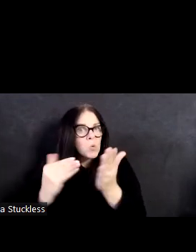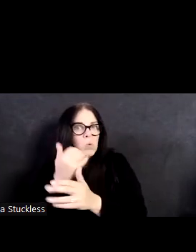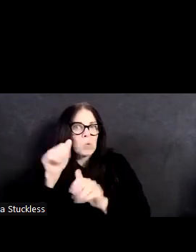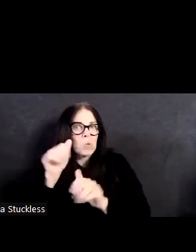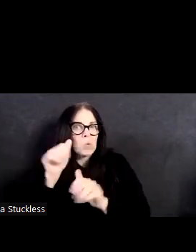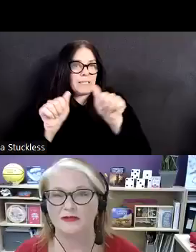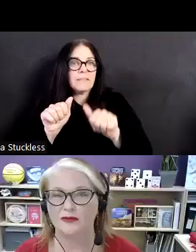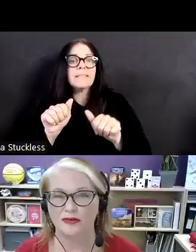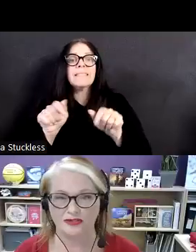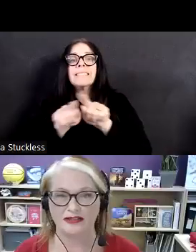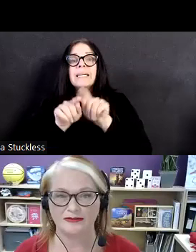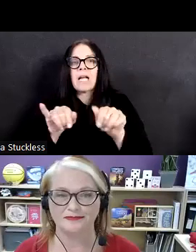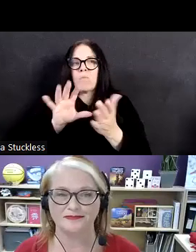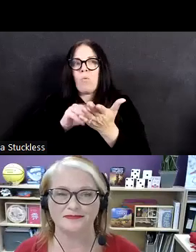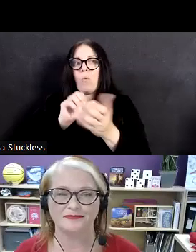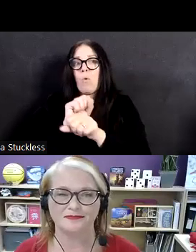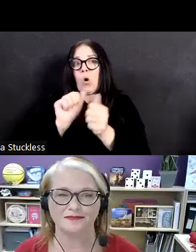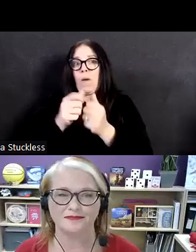learners throughout the assessment process.